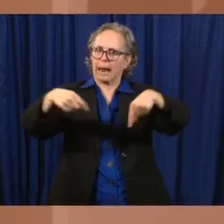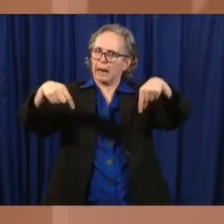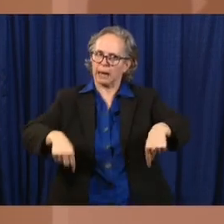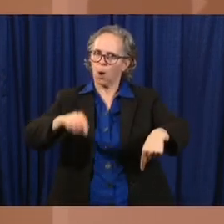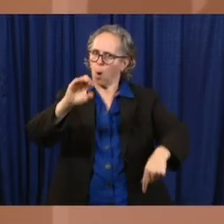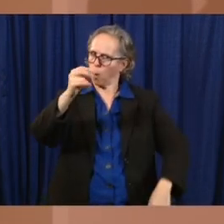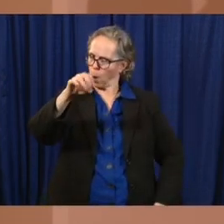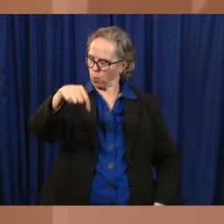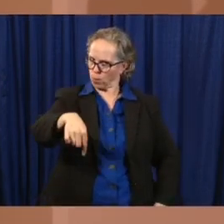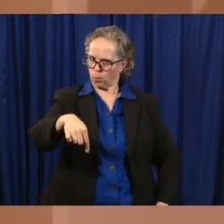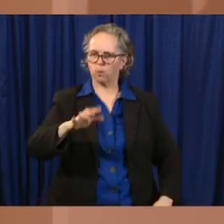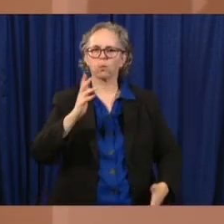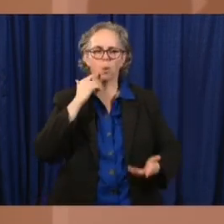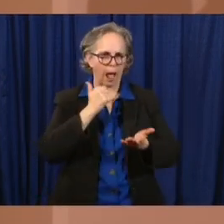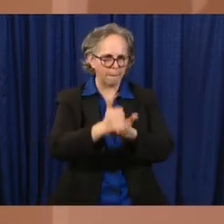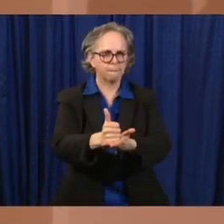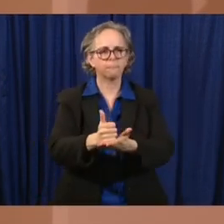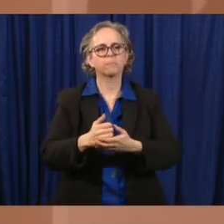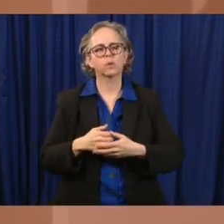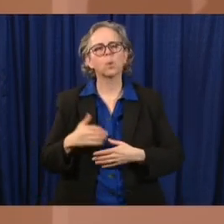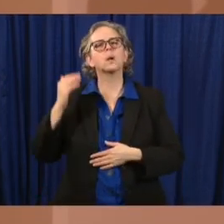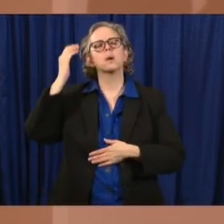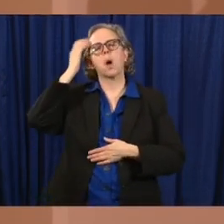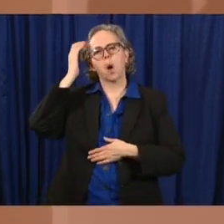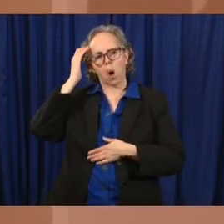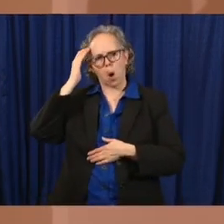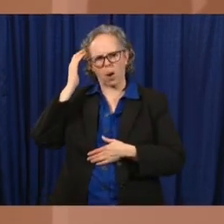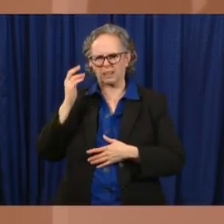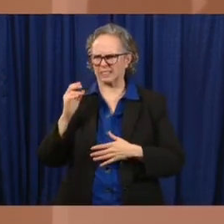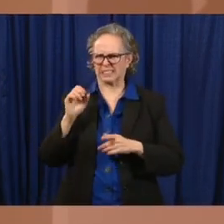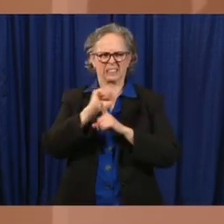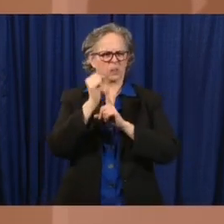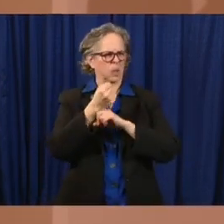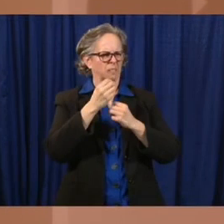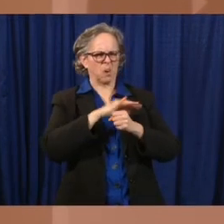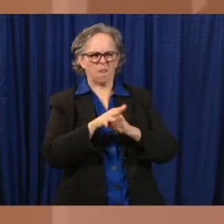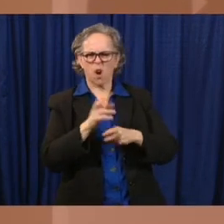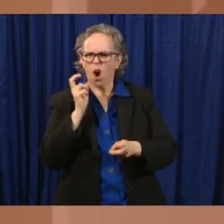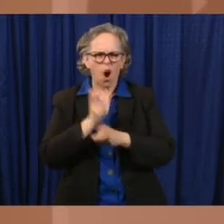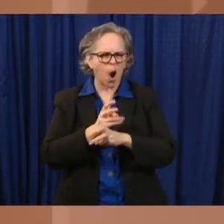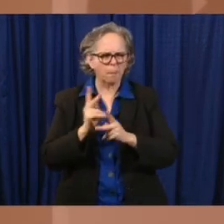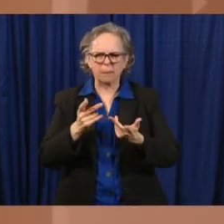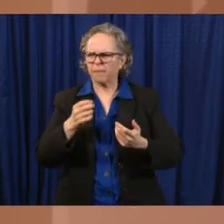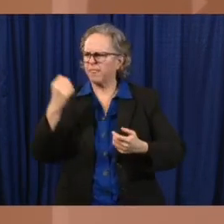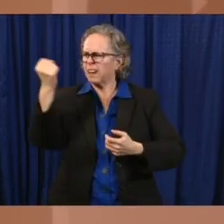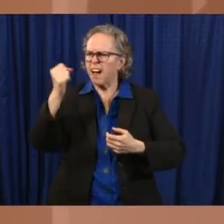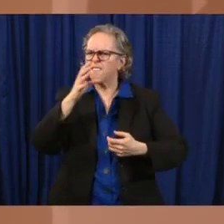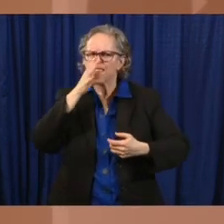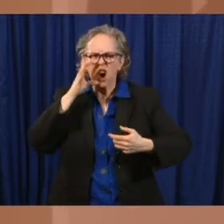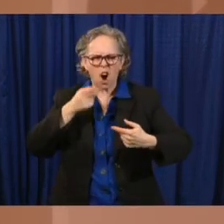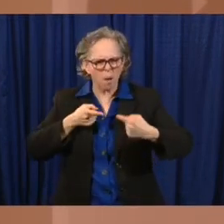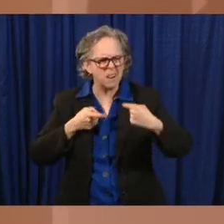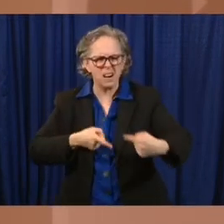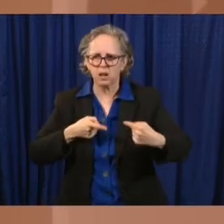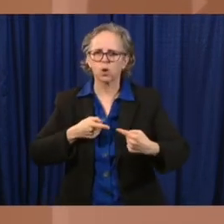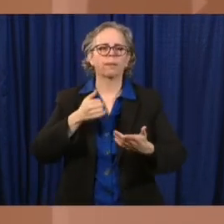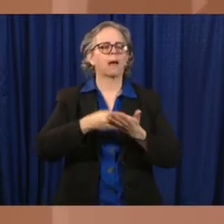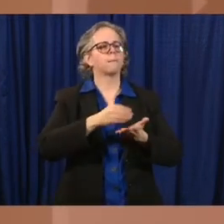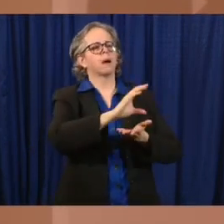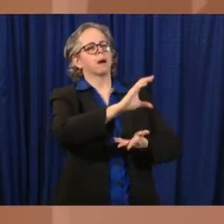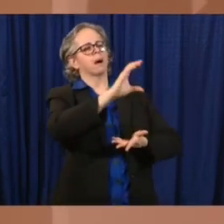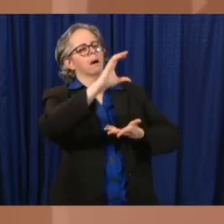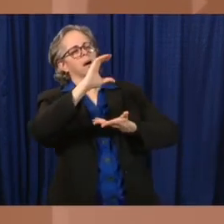dynamics of the current circumstance has been difficult on dairy farmers, and this should help connect the resources